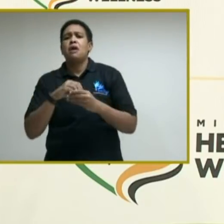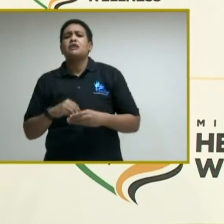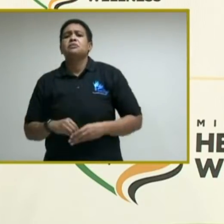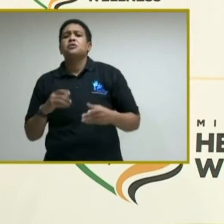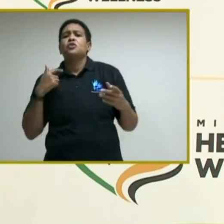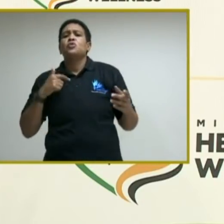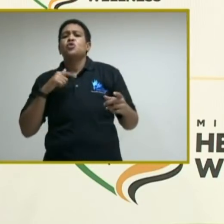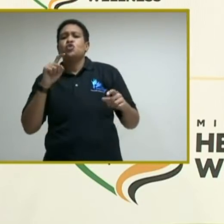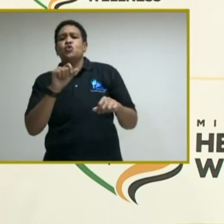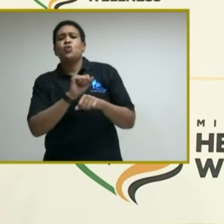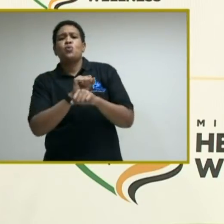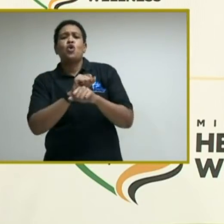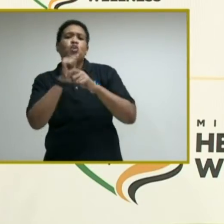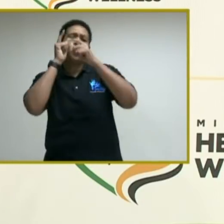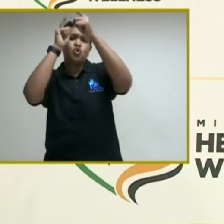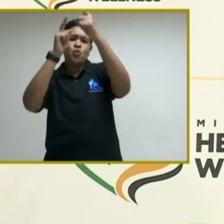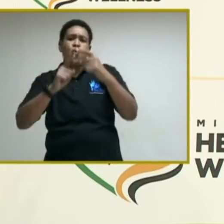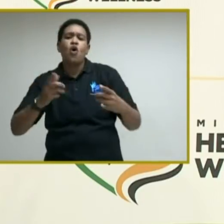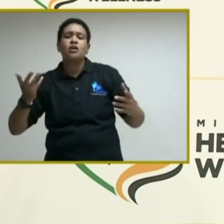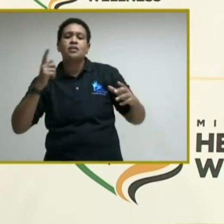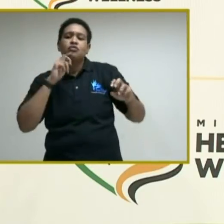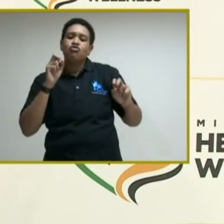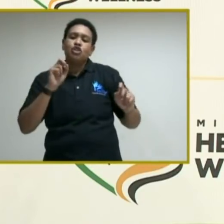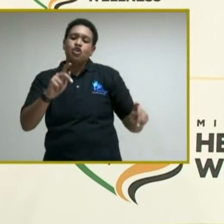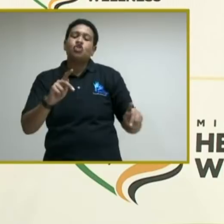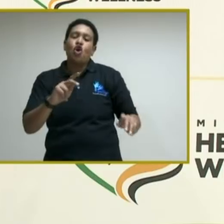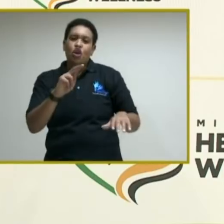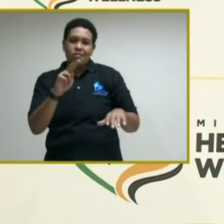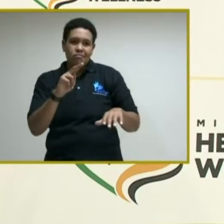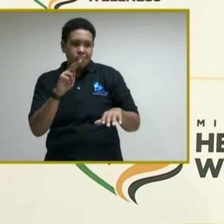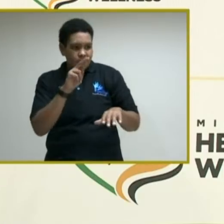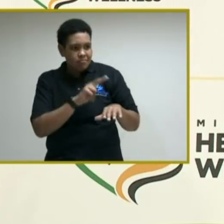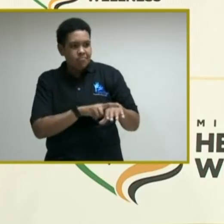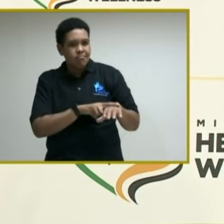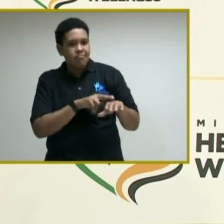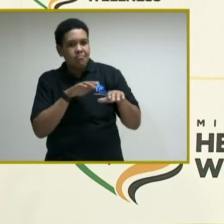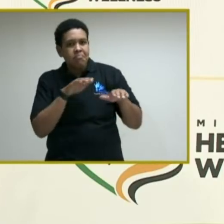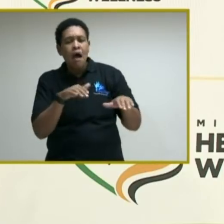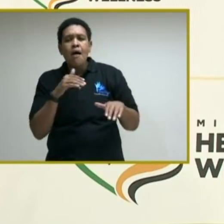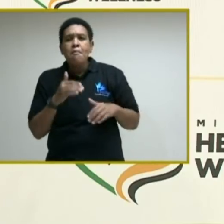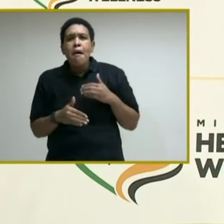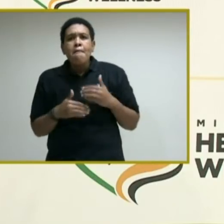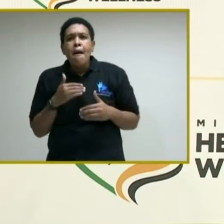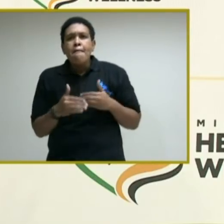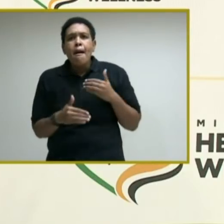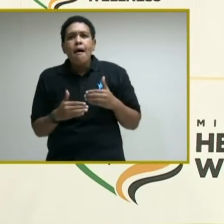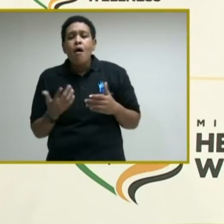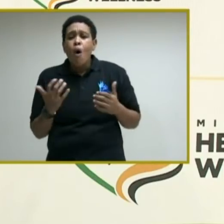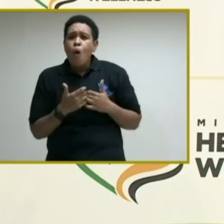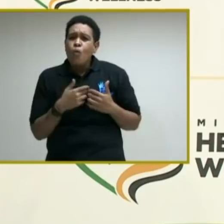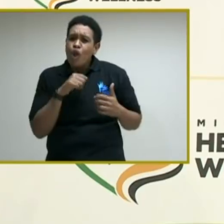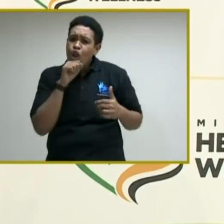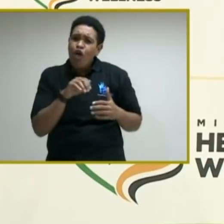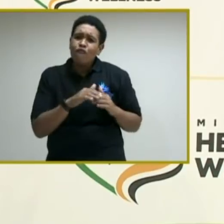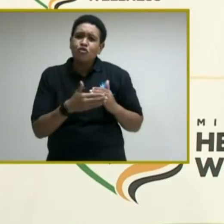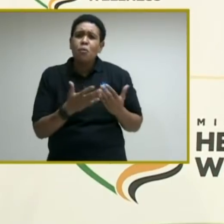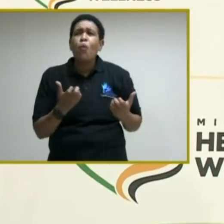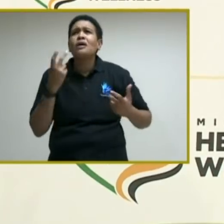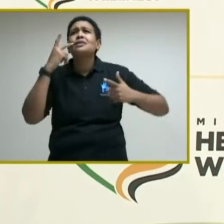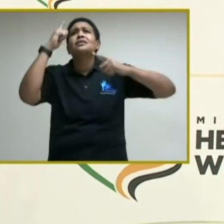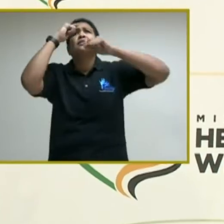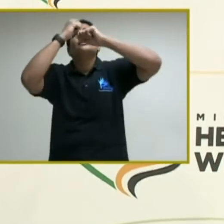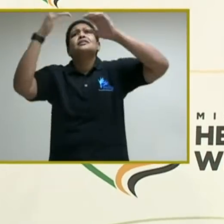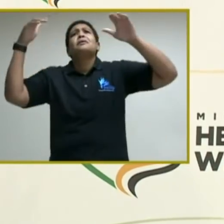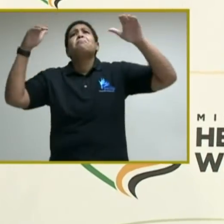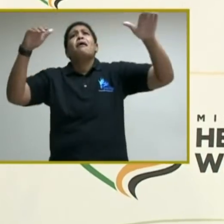let's work towards restoring our country as we know it, as we love it, and as we would like it